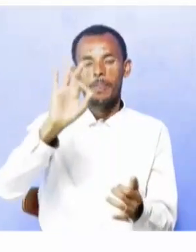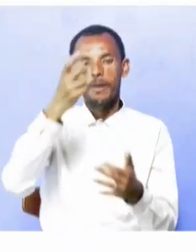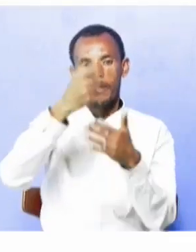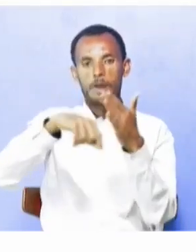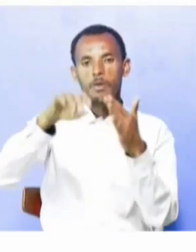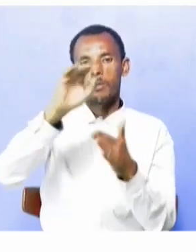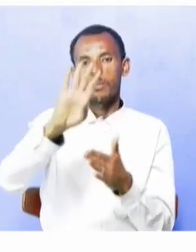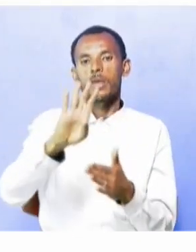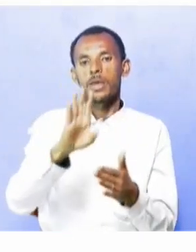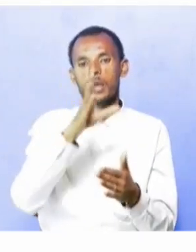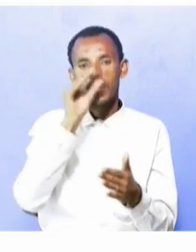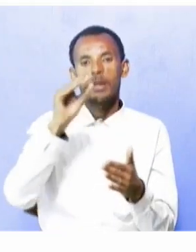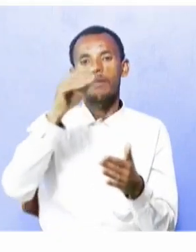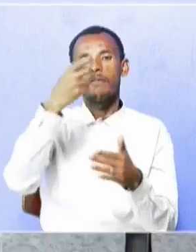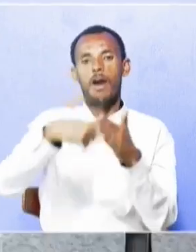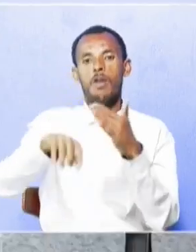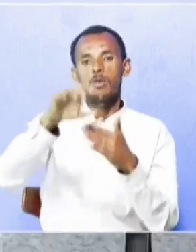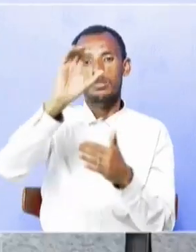B value, C value.